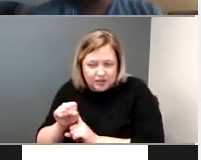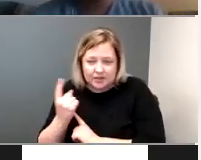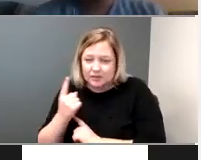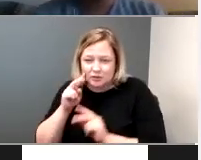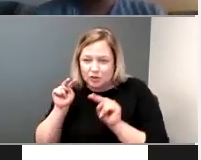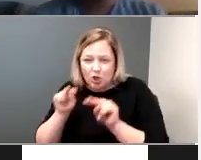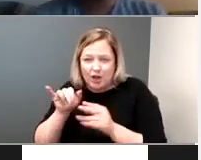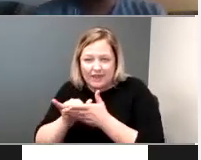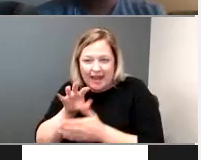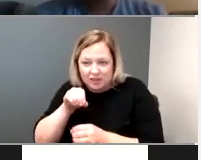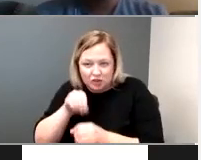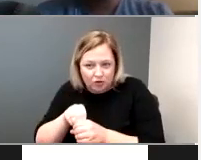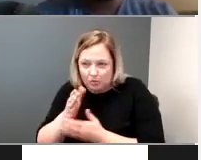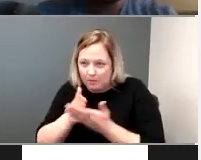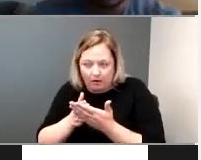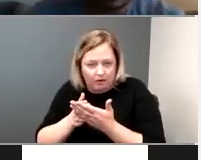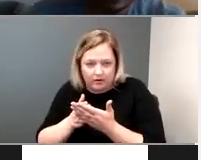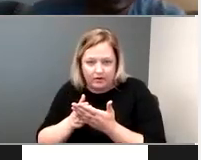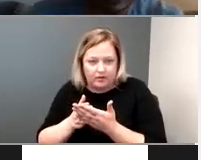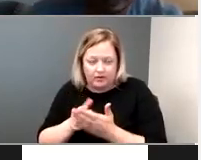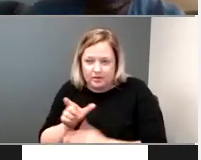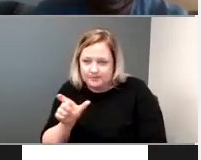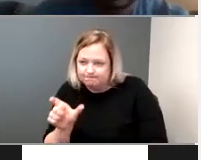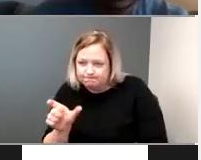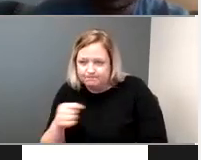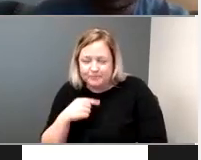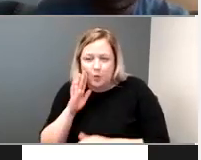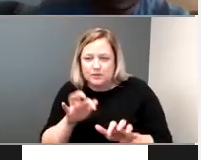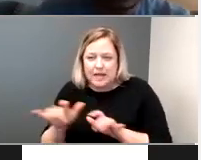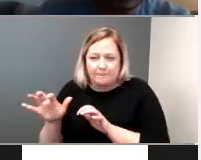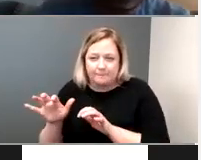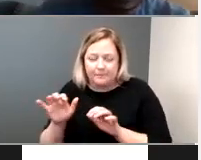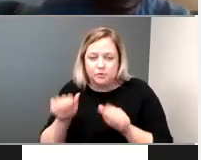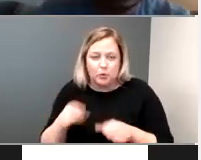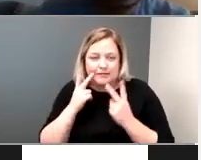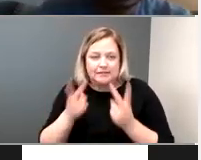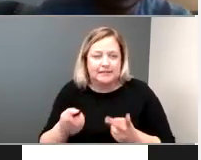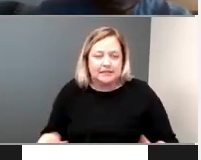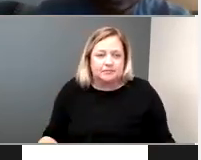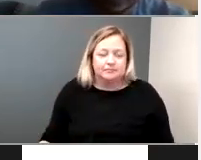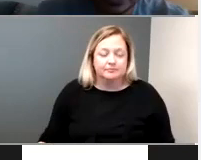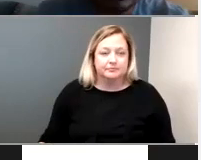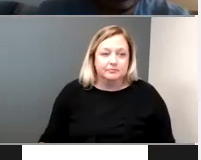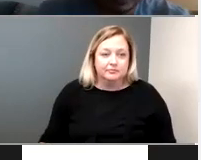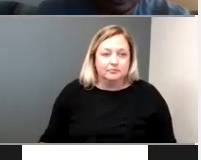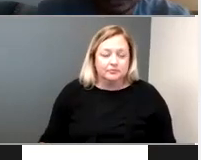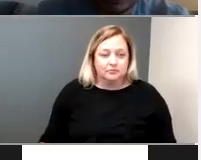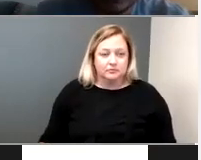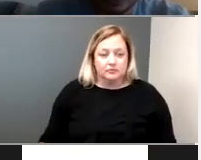loop, just that internal. Okay, and type it out, I mean in pseudocode. So we